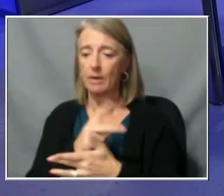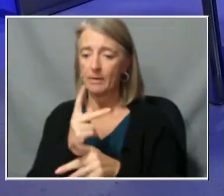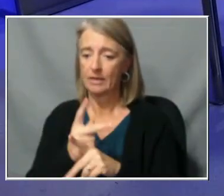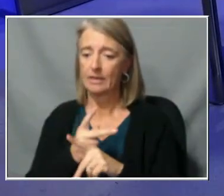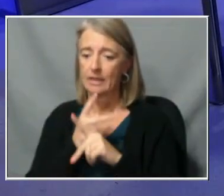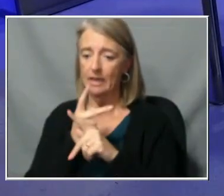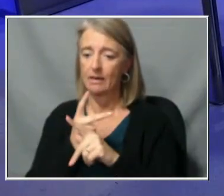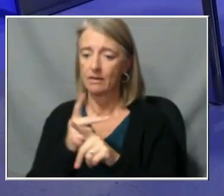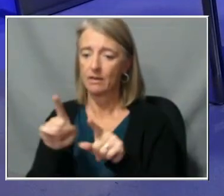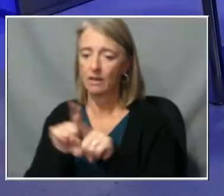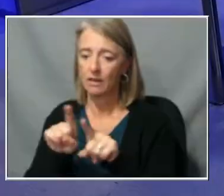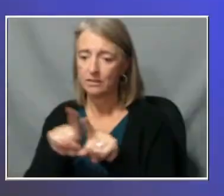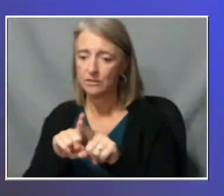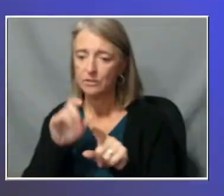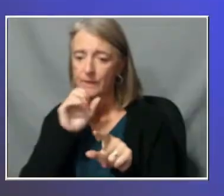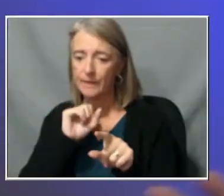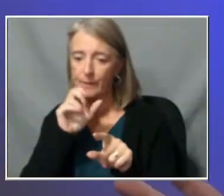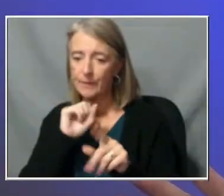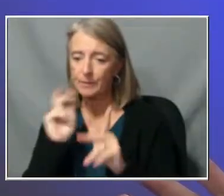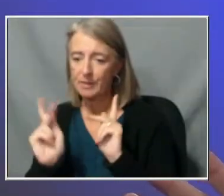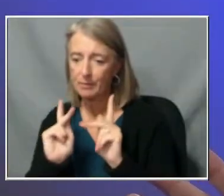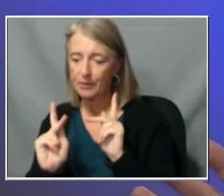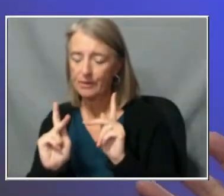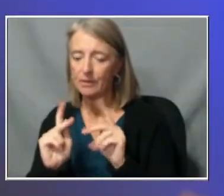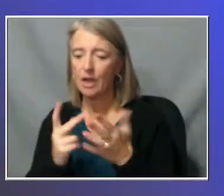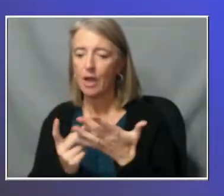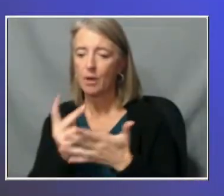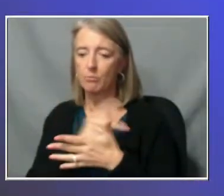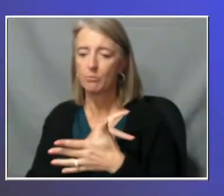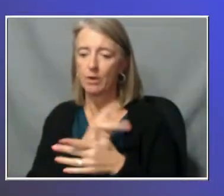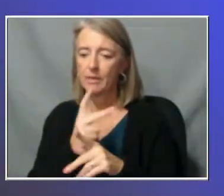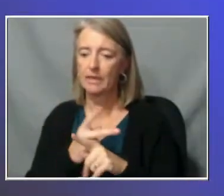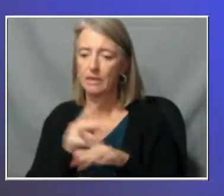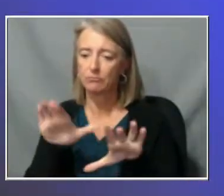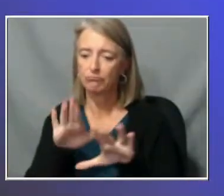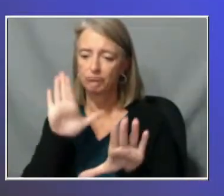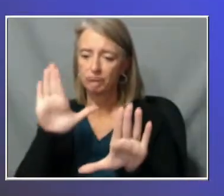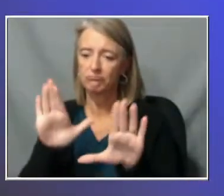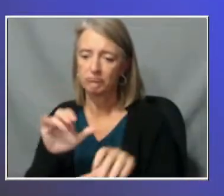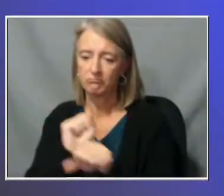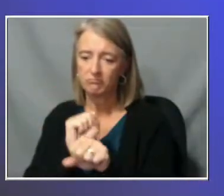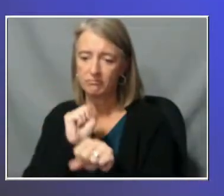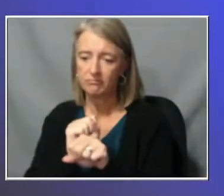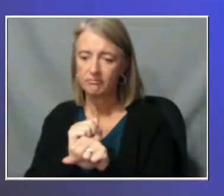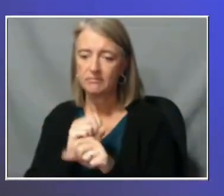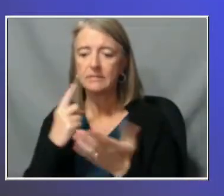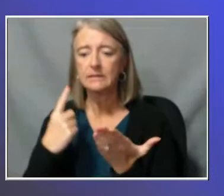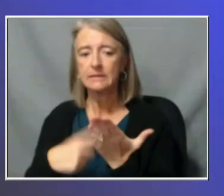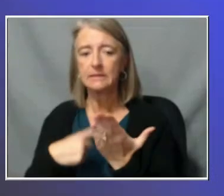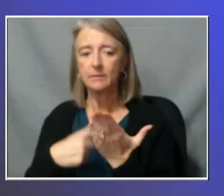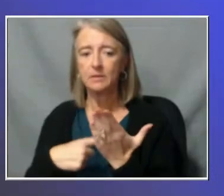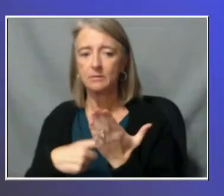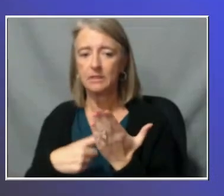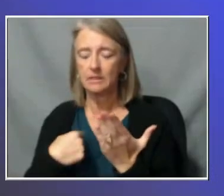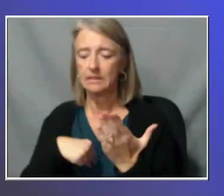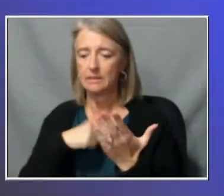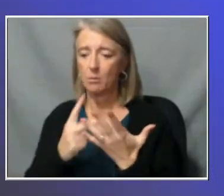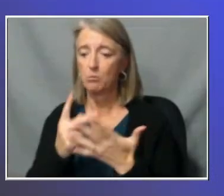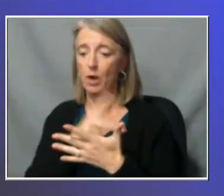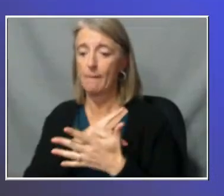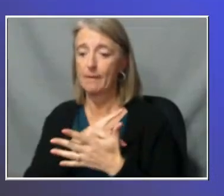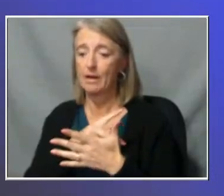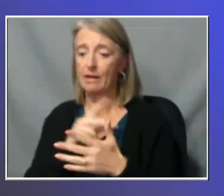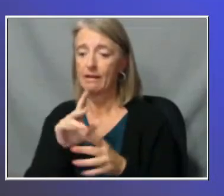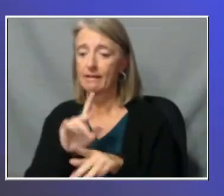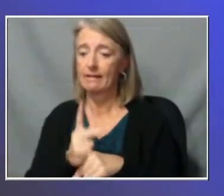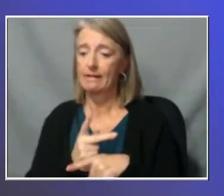as being a geriatrician. And our primary care colleagues do a great job for a lot of people, but sometimes, you know, you as a primary care colleague, you look at